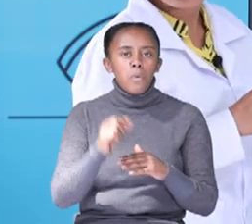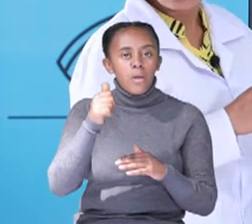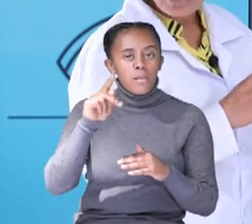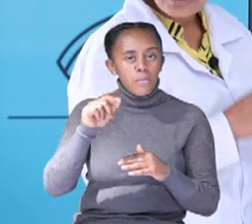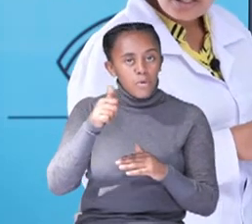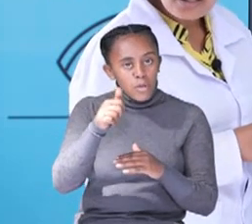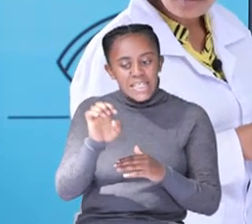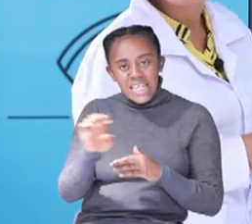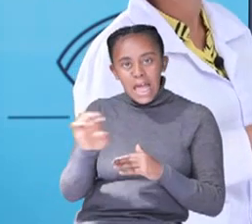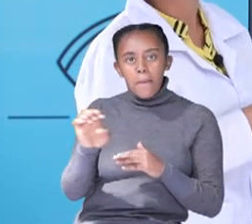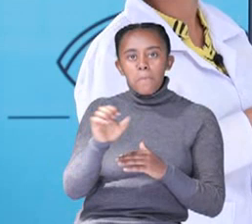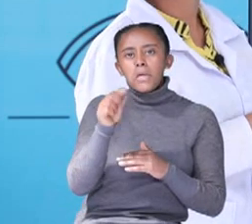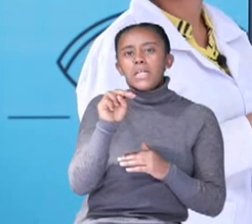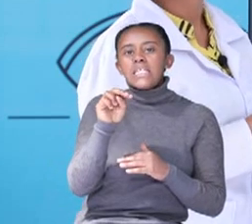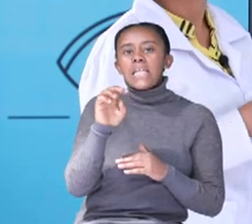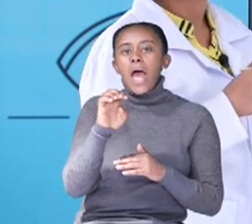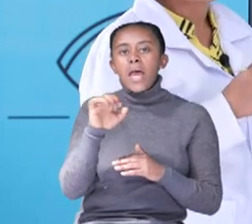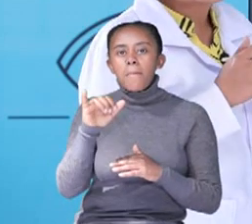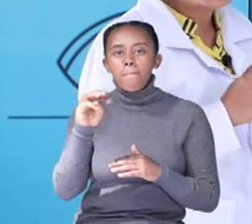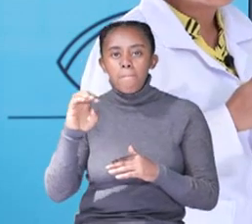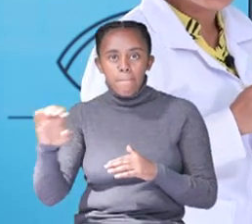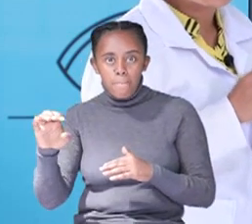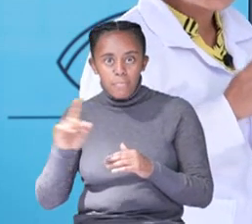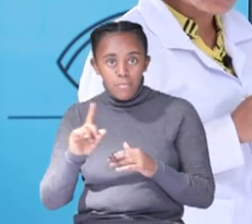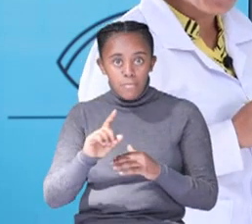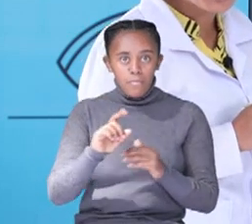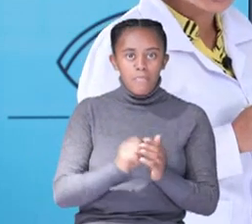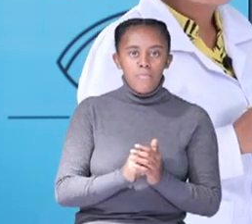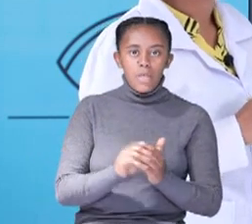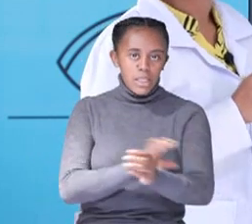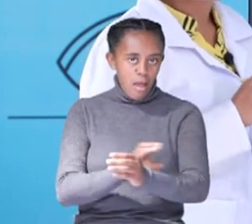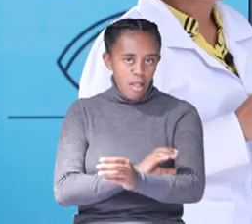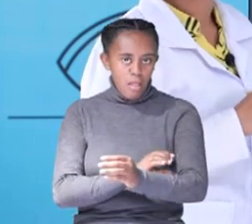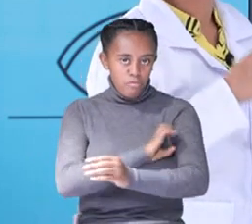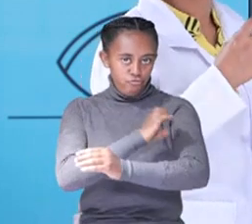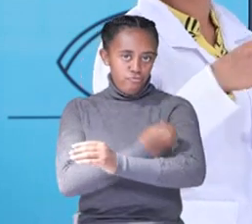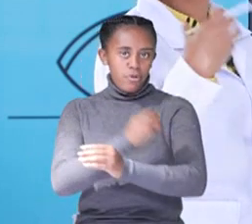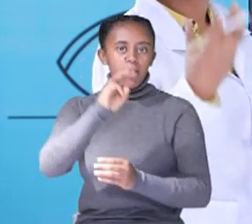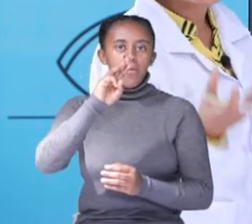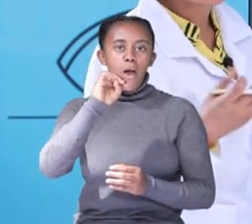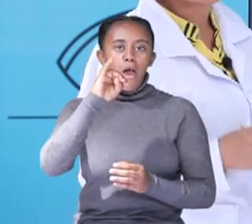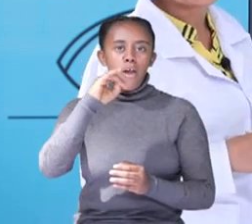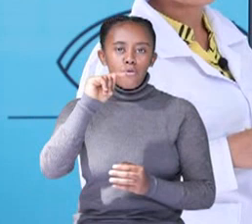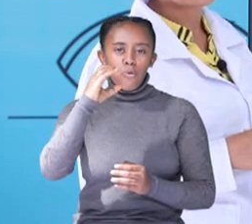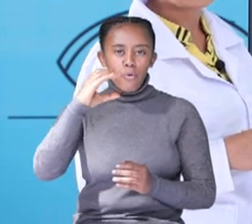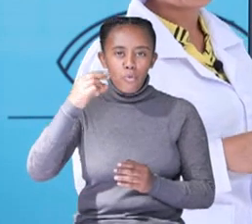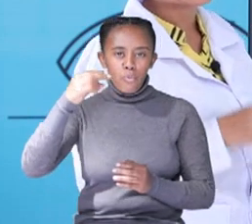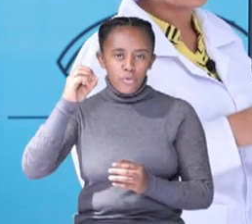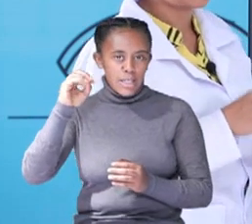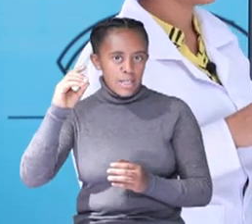synthase is an enzyme which is found in mitochondrial inner membrane or in